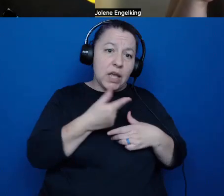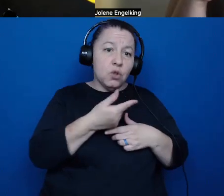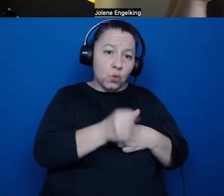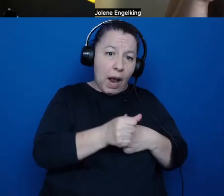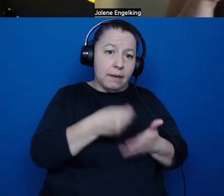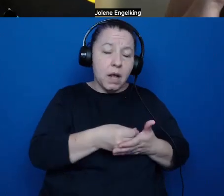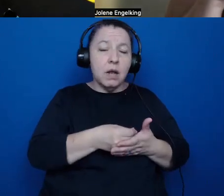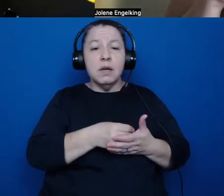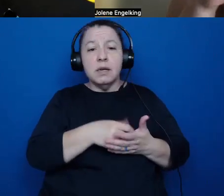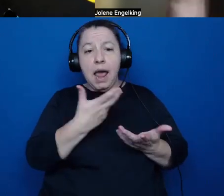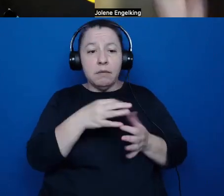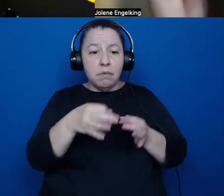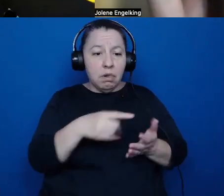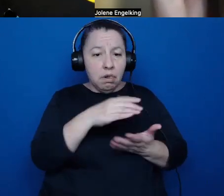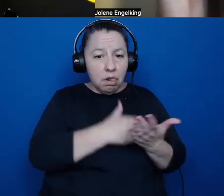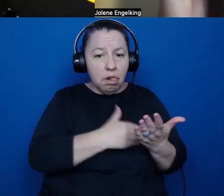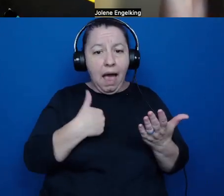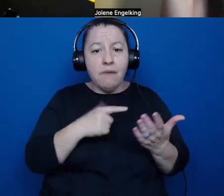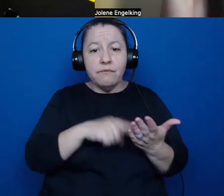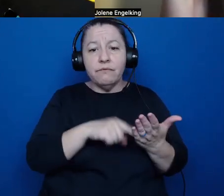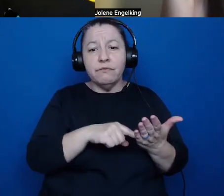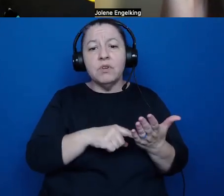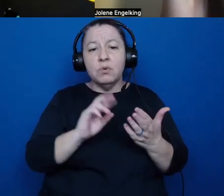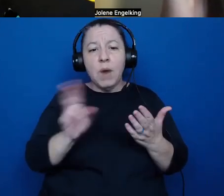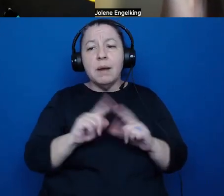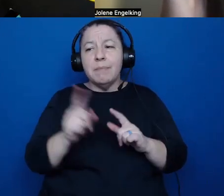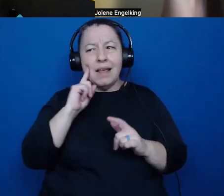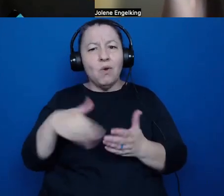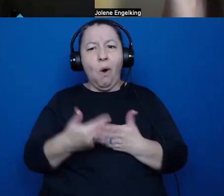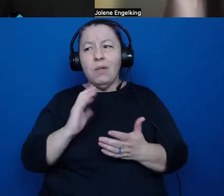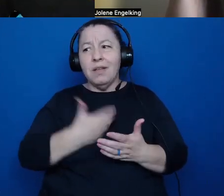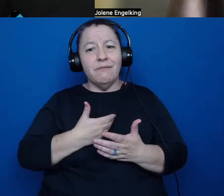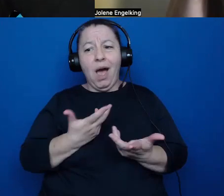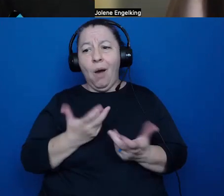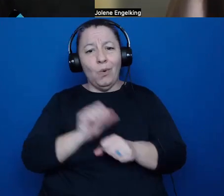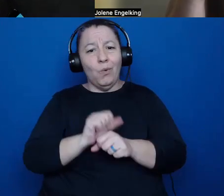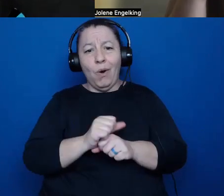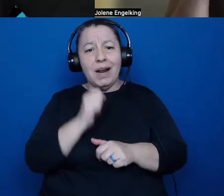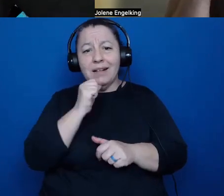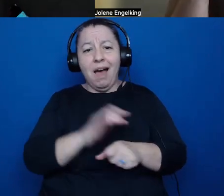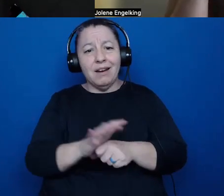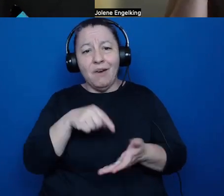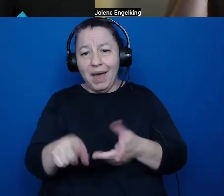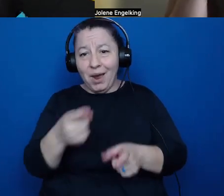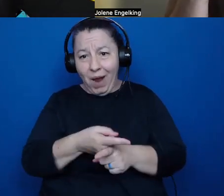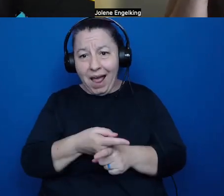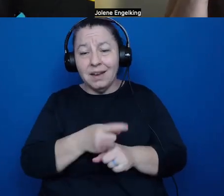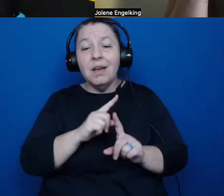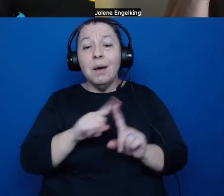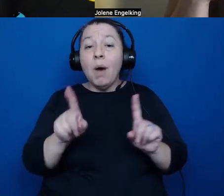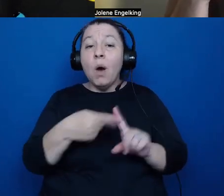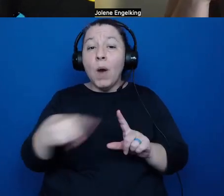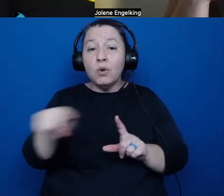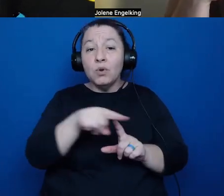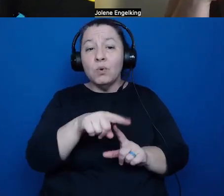honestly, for one thing, all of our movement is underpaid, right? But when you're talking about the emotional weight